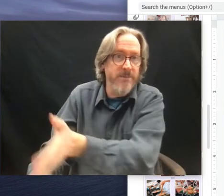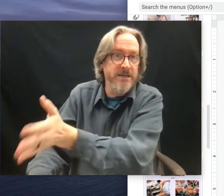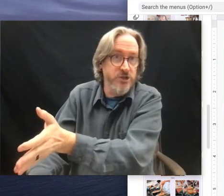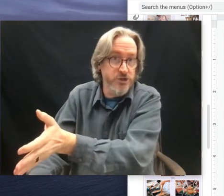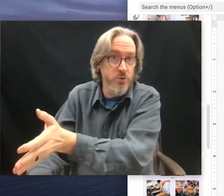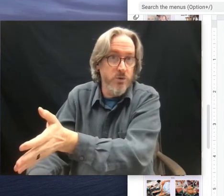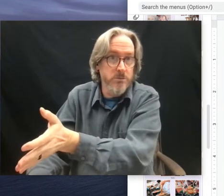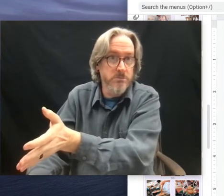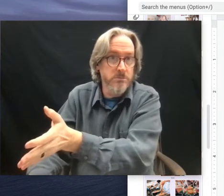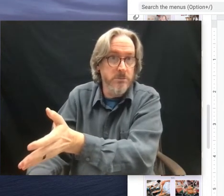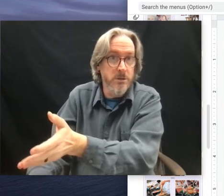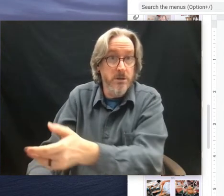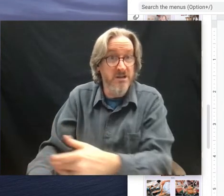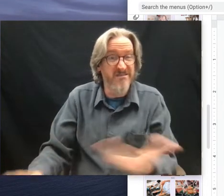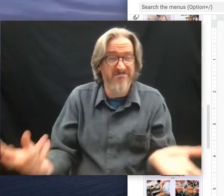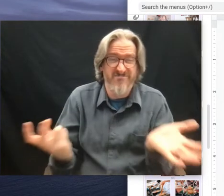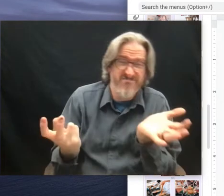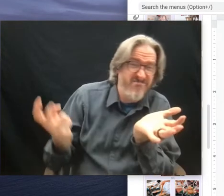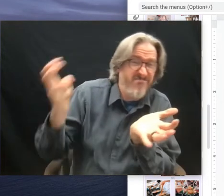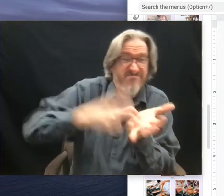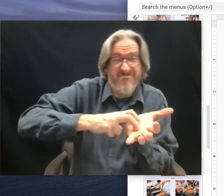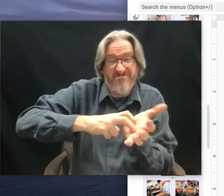before coming into school,